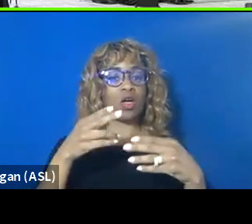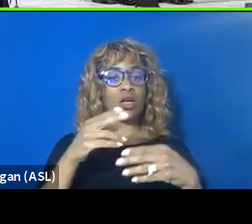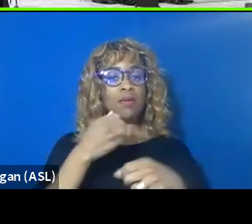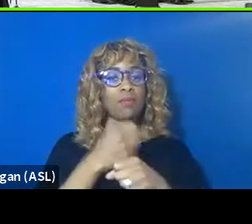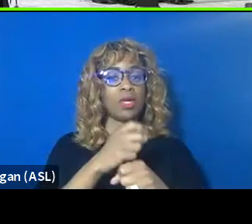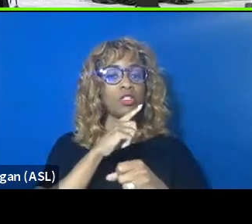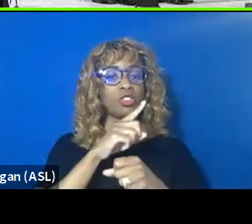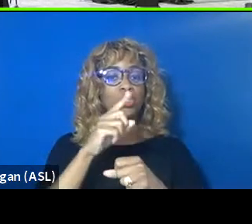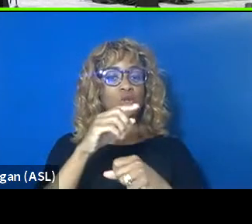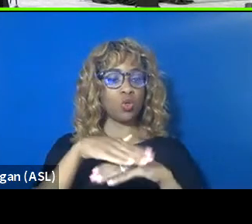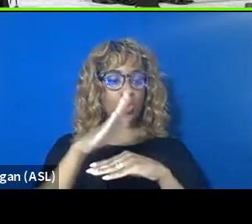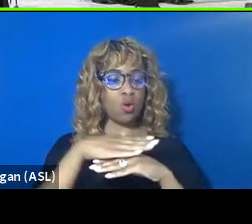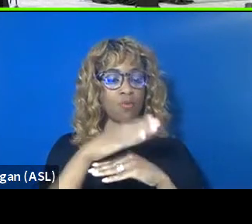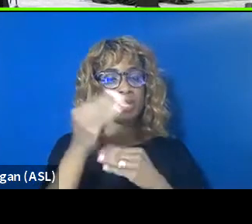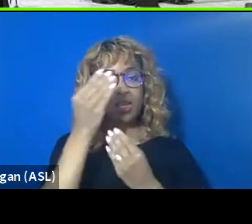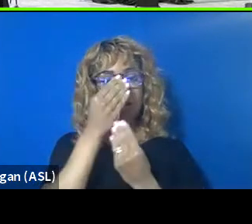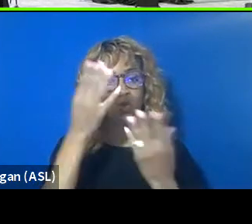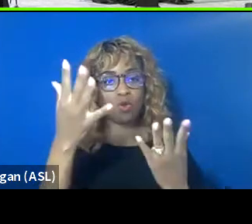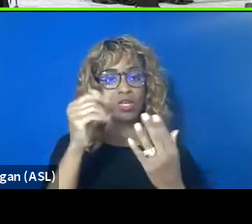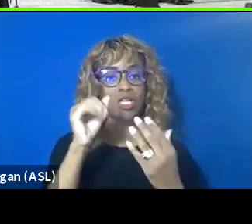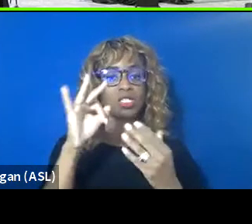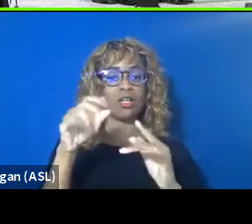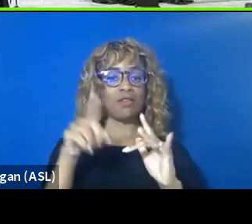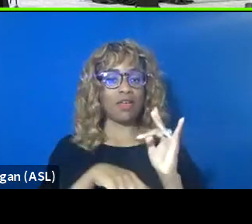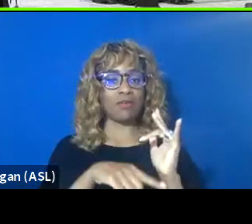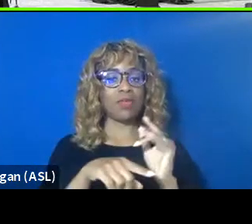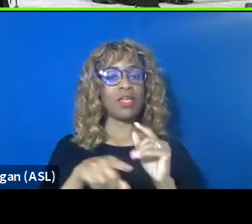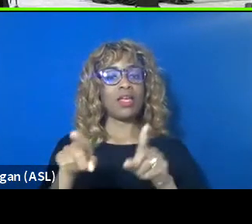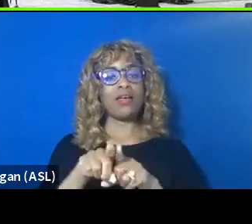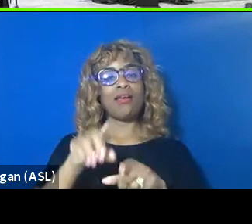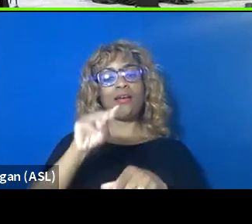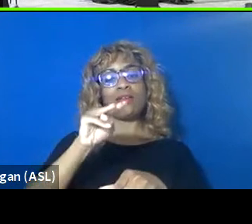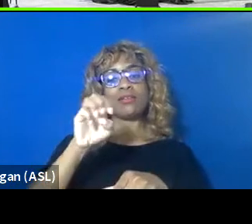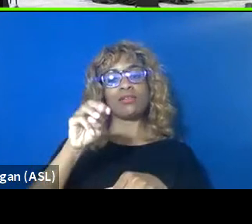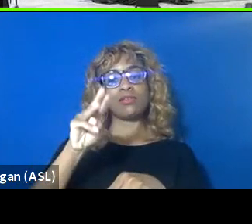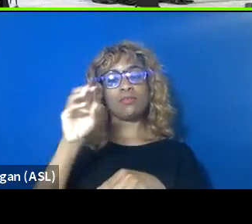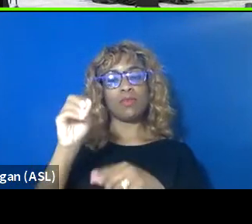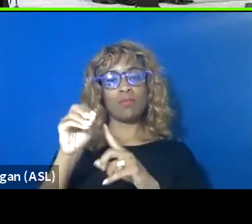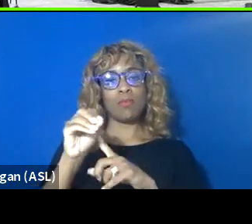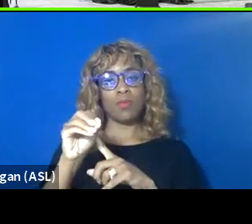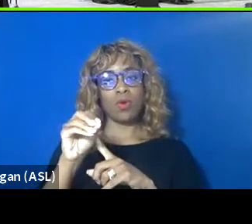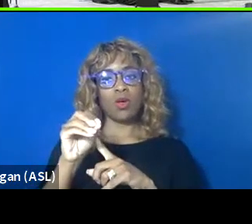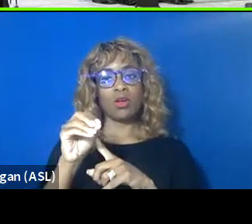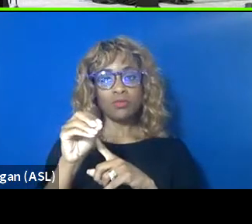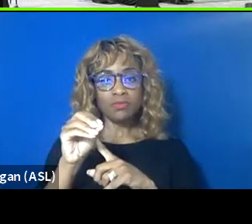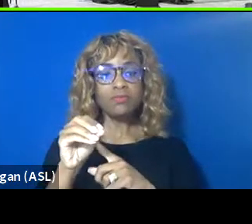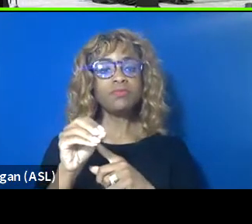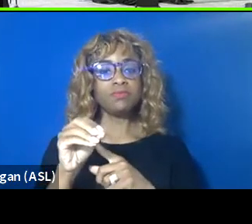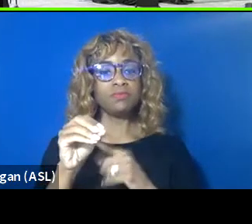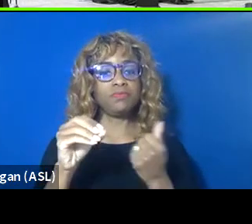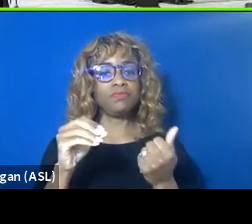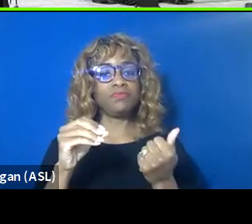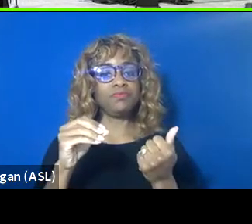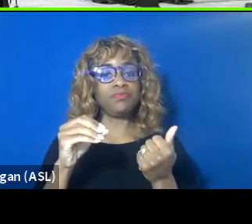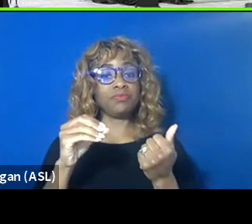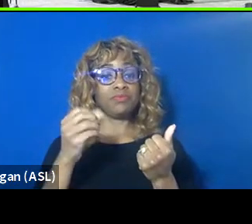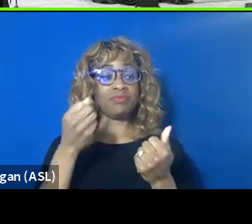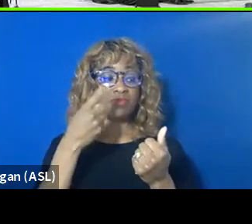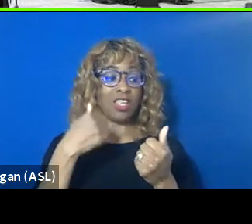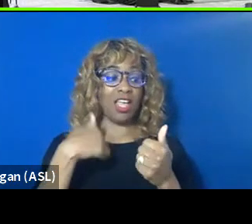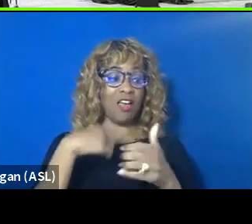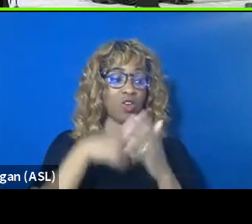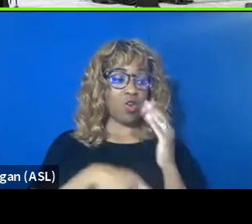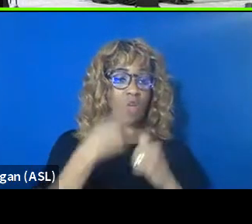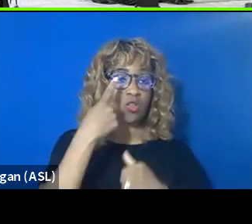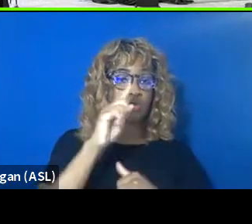of Absences. As a memorandum, there is certainly a cost to our